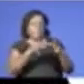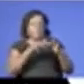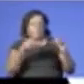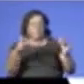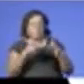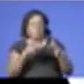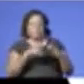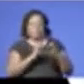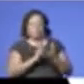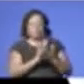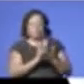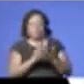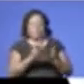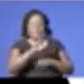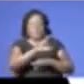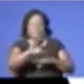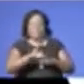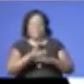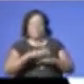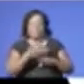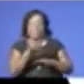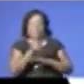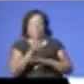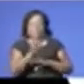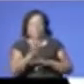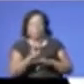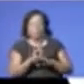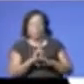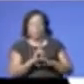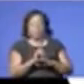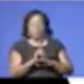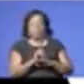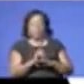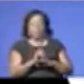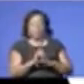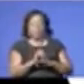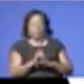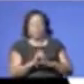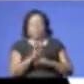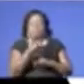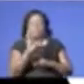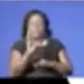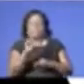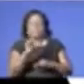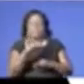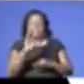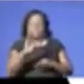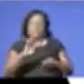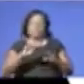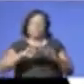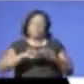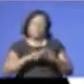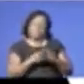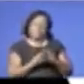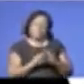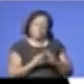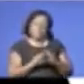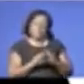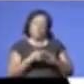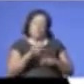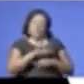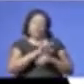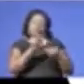Guana Key, and Elbow Key. Mr. Speaker, furthermore, BTC has also started Grand Key's restoration